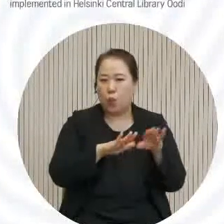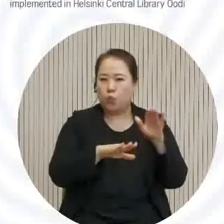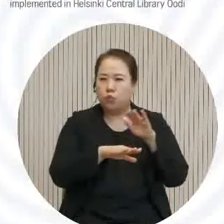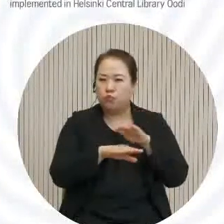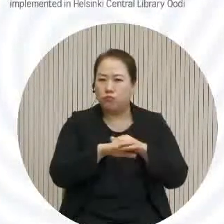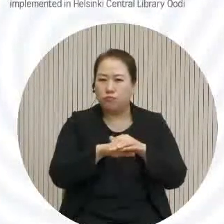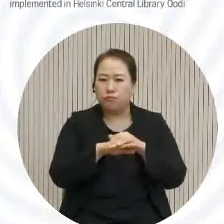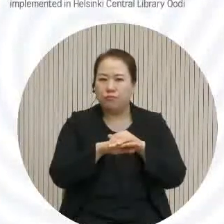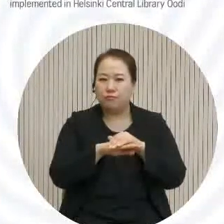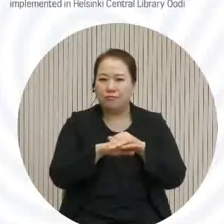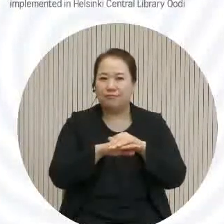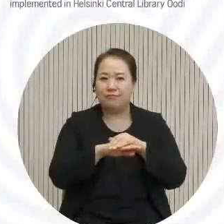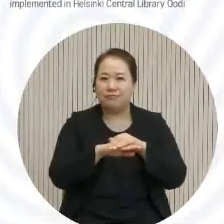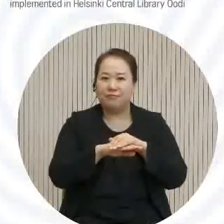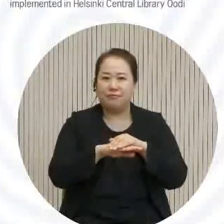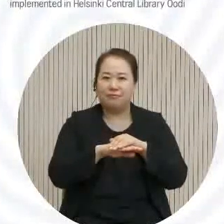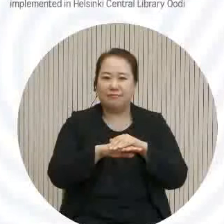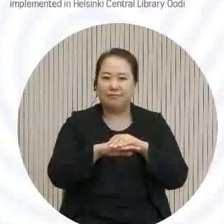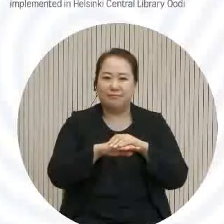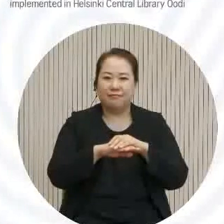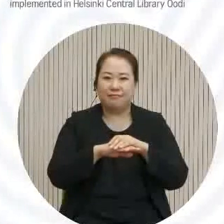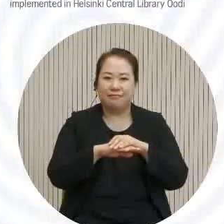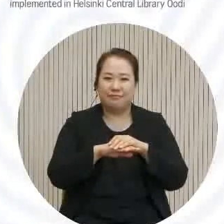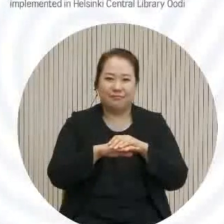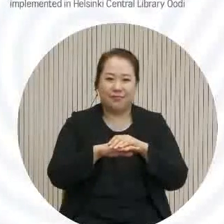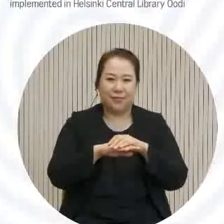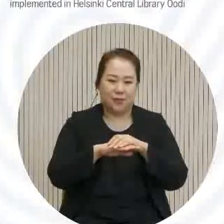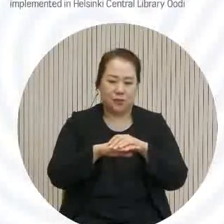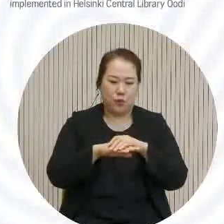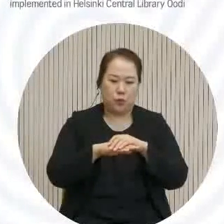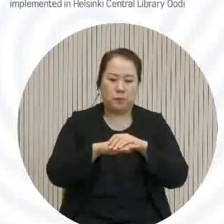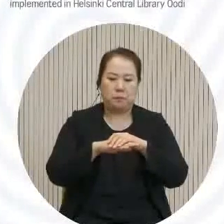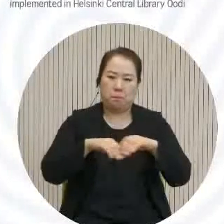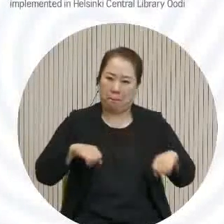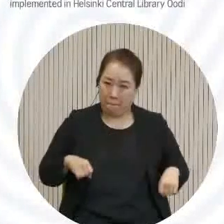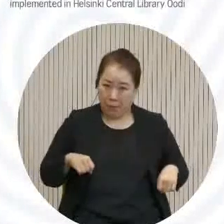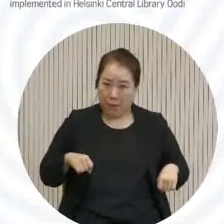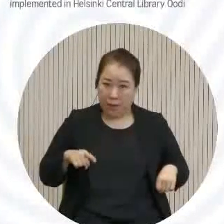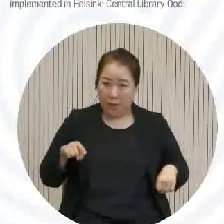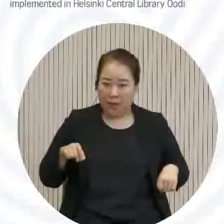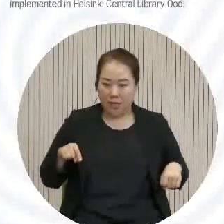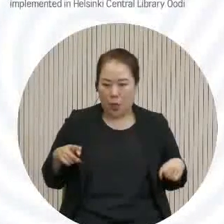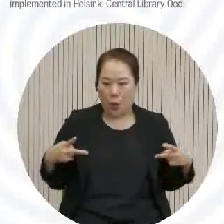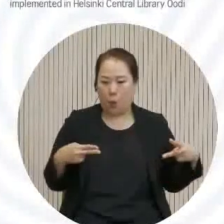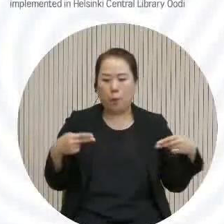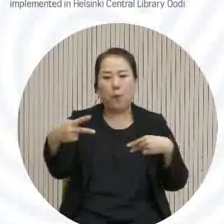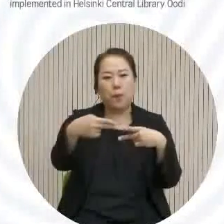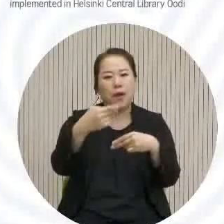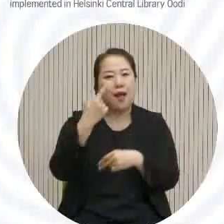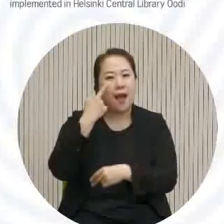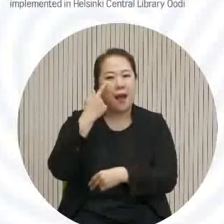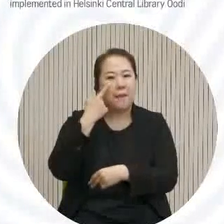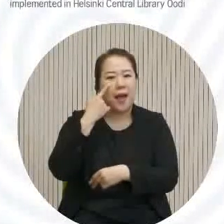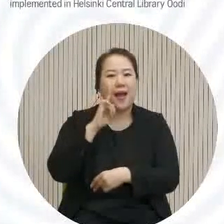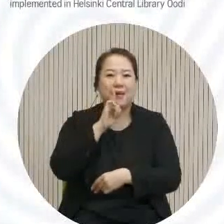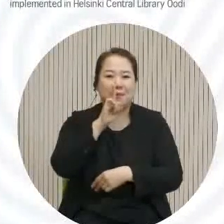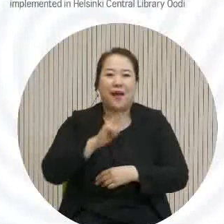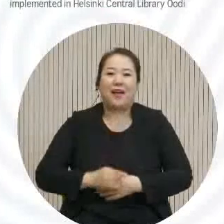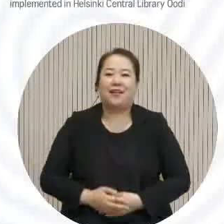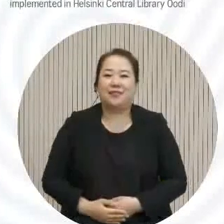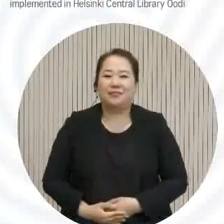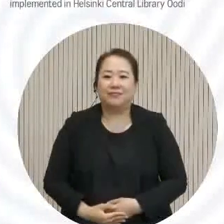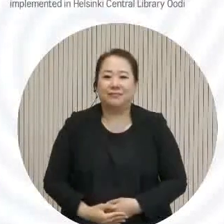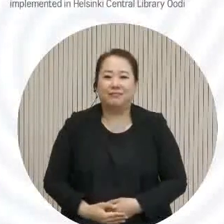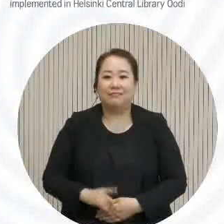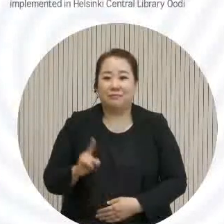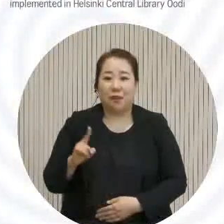to in the middle of the circle, to break the circle. And when doing this, the flow